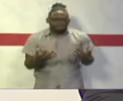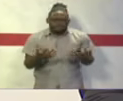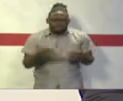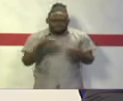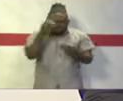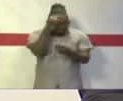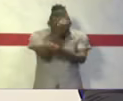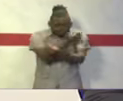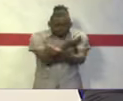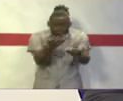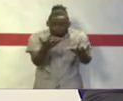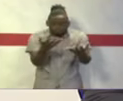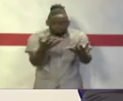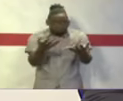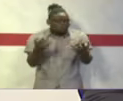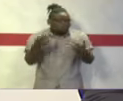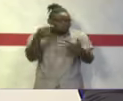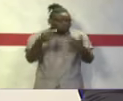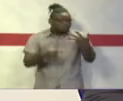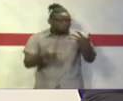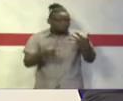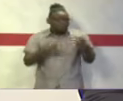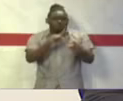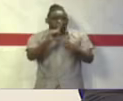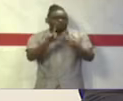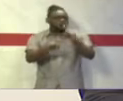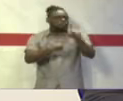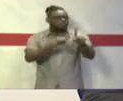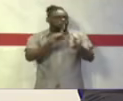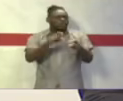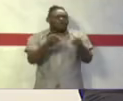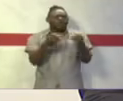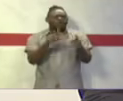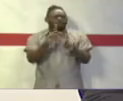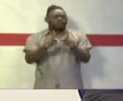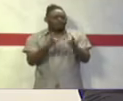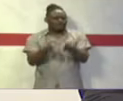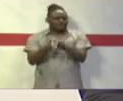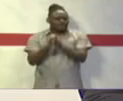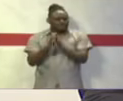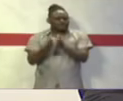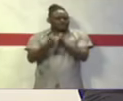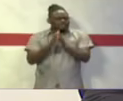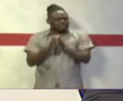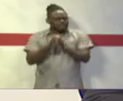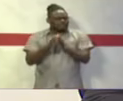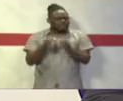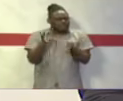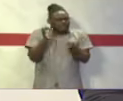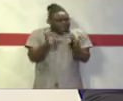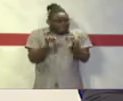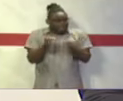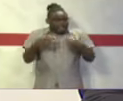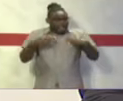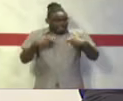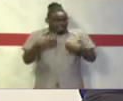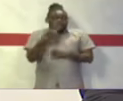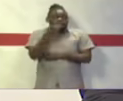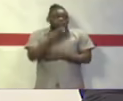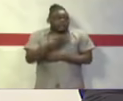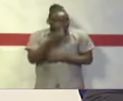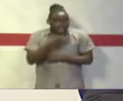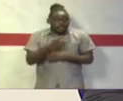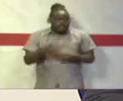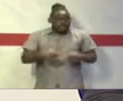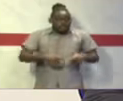of questions that a lot of persons have been asking. I have diabetes, I have hypertension, I have obesity. Should I take the vaccine